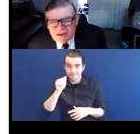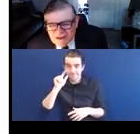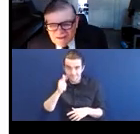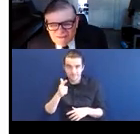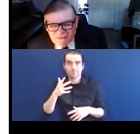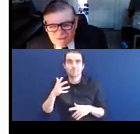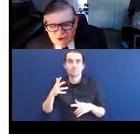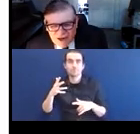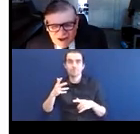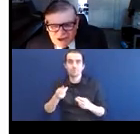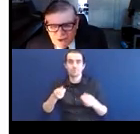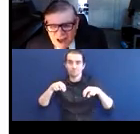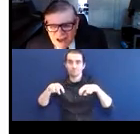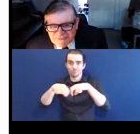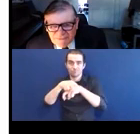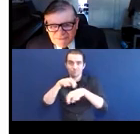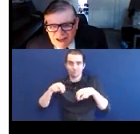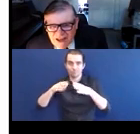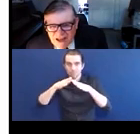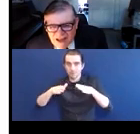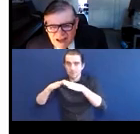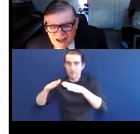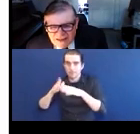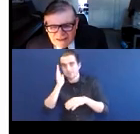towards Murillo Square.